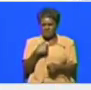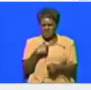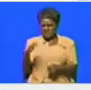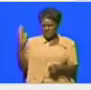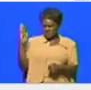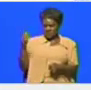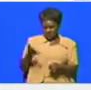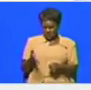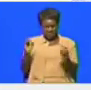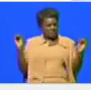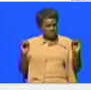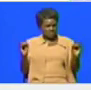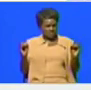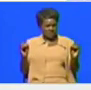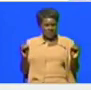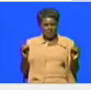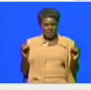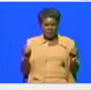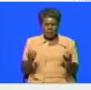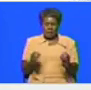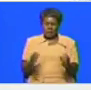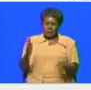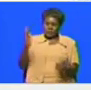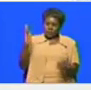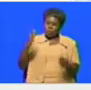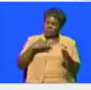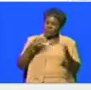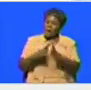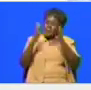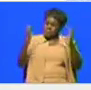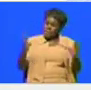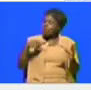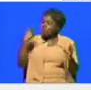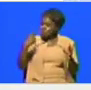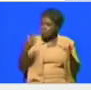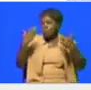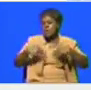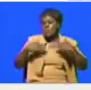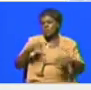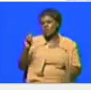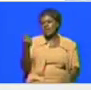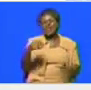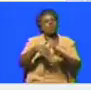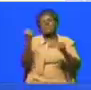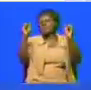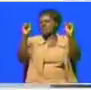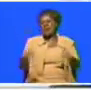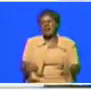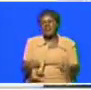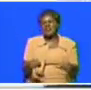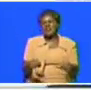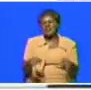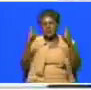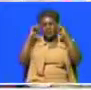security. My biggest security is the people of Kenya. That is why they can withdraw the security. It's